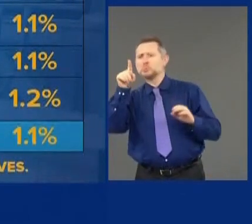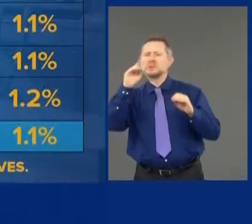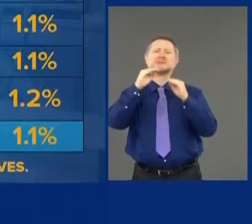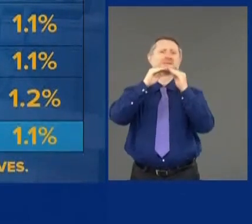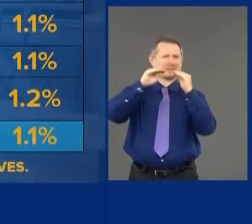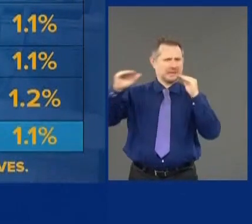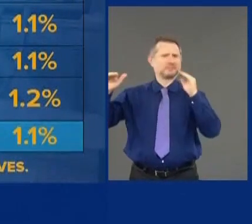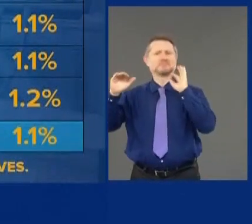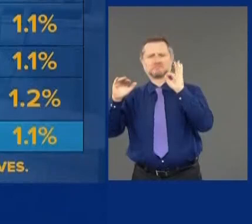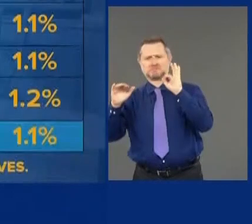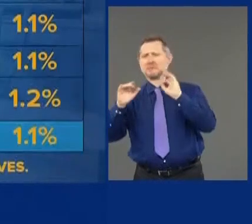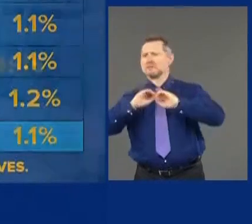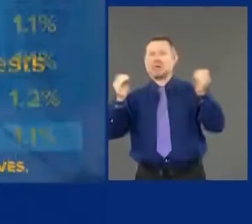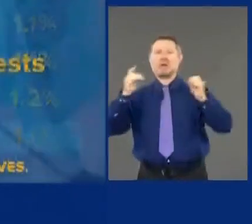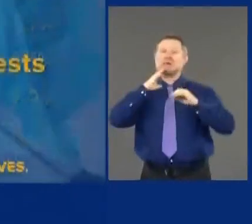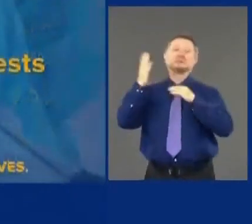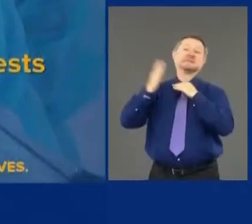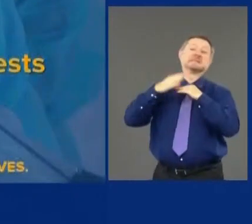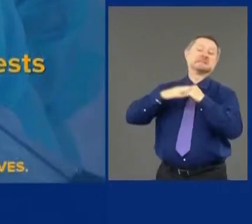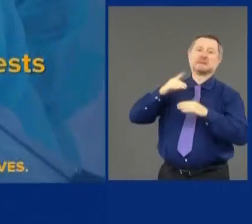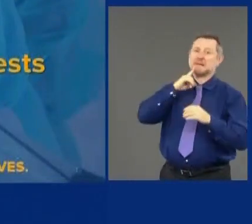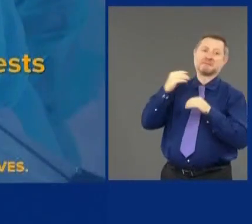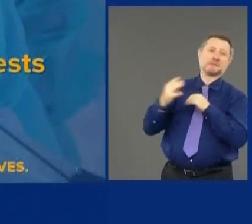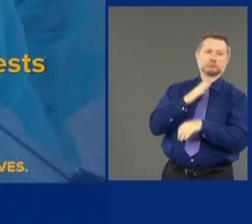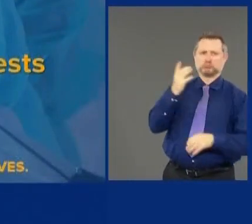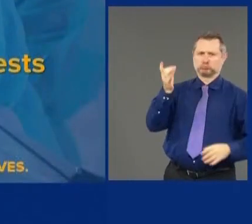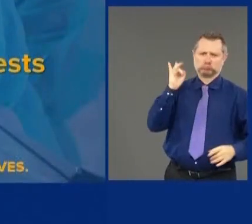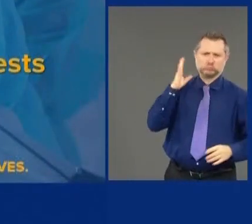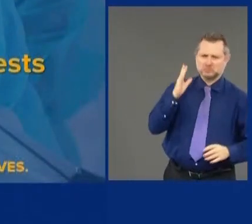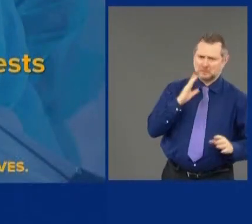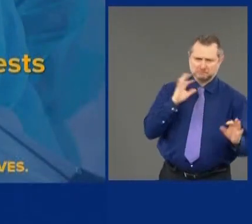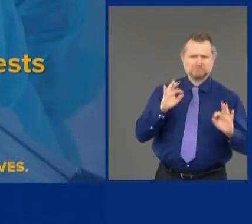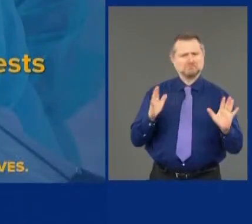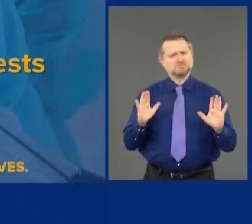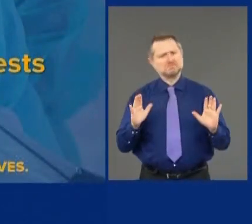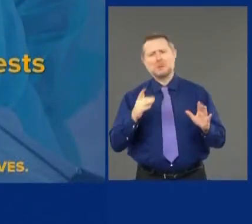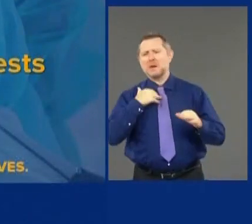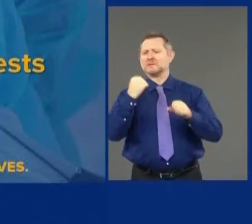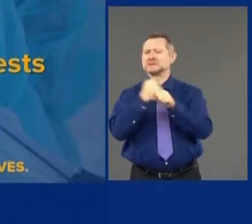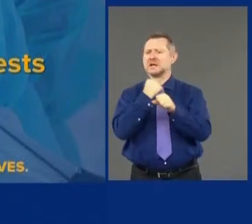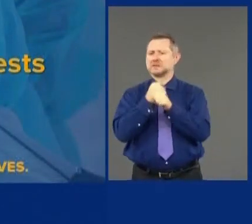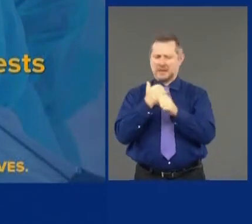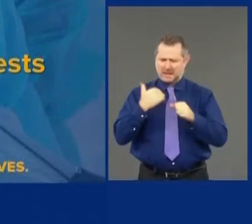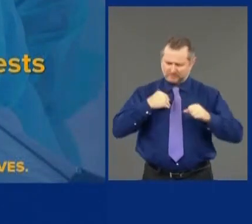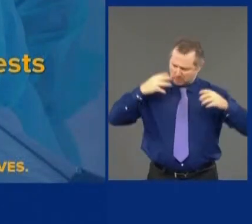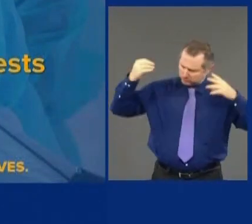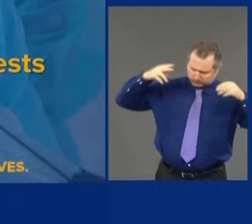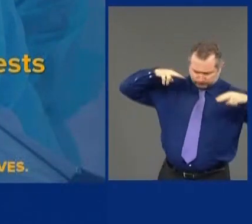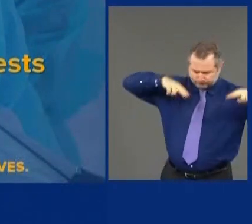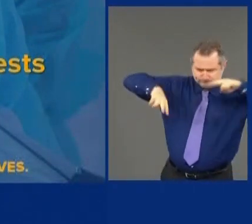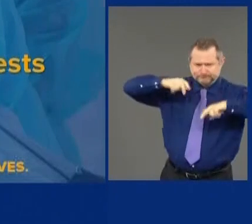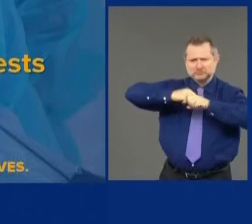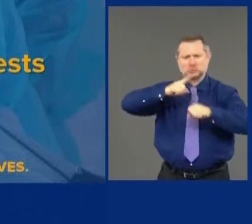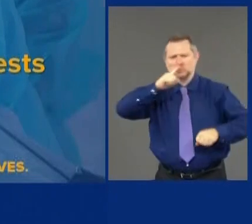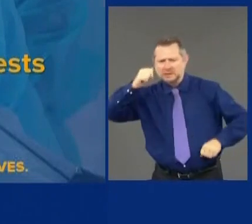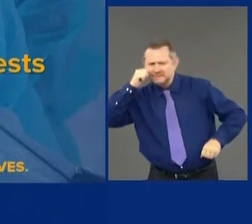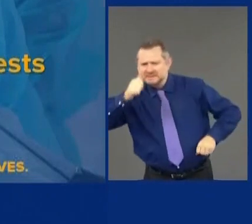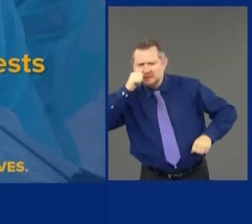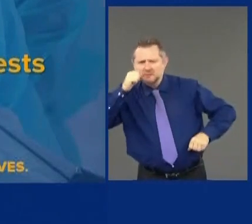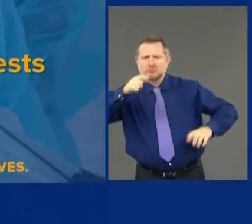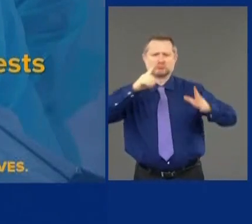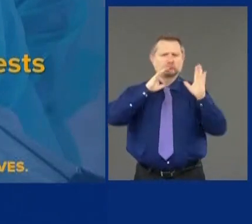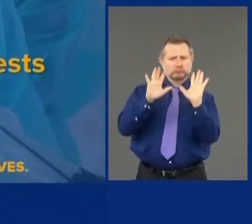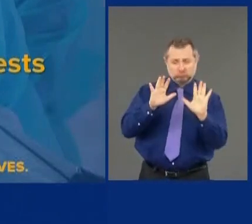see any red flags anywhere. We have the data fully analyzed every day. Remember,